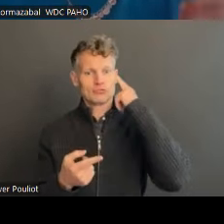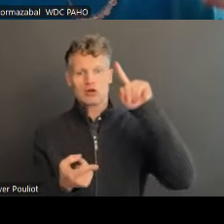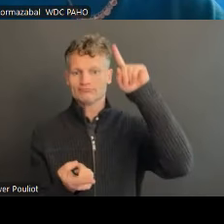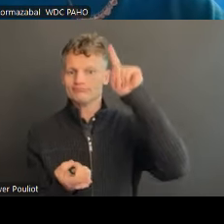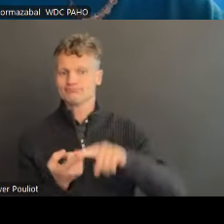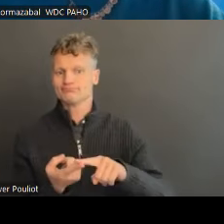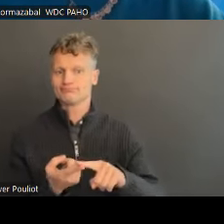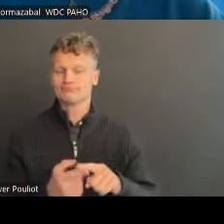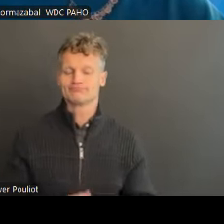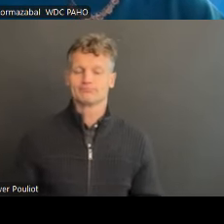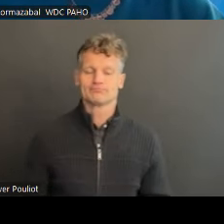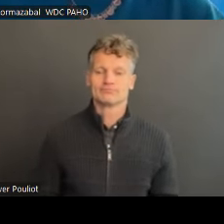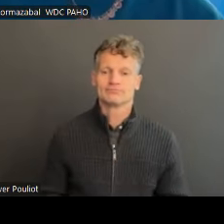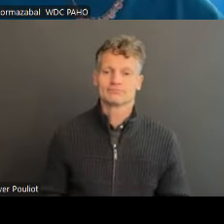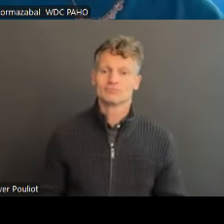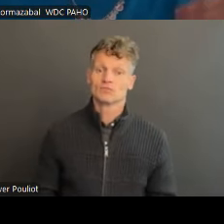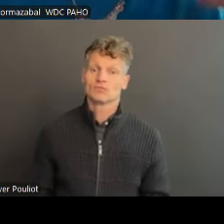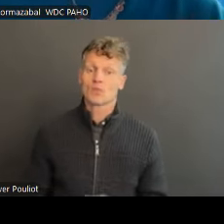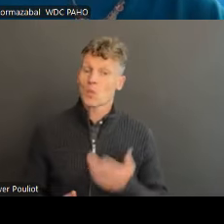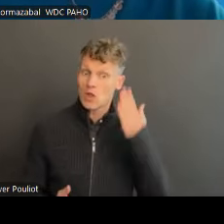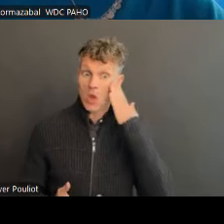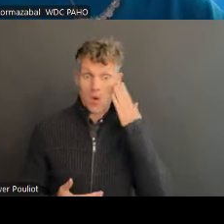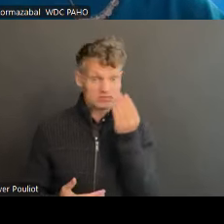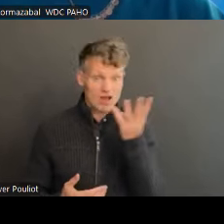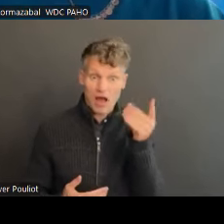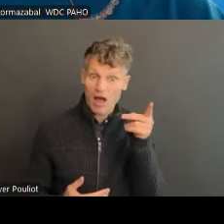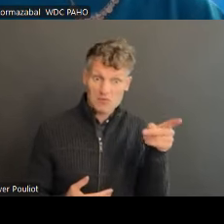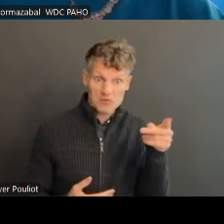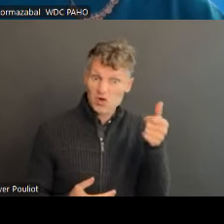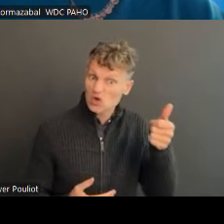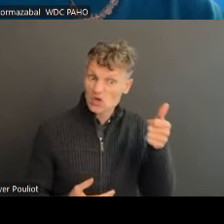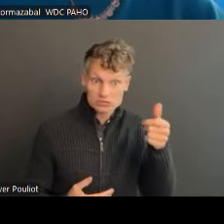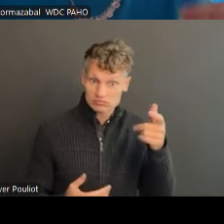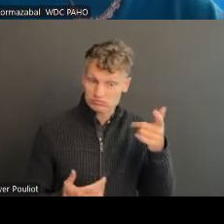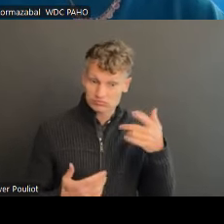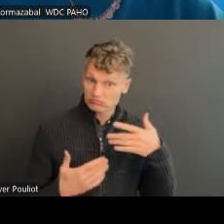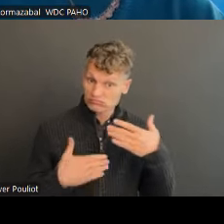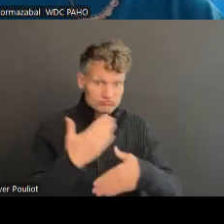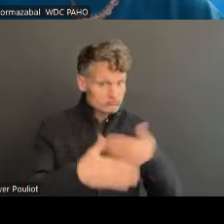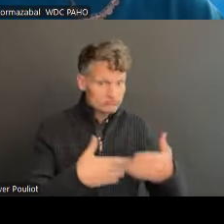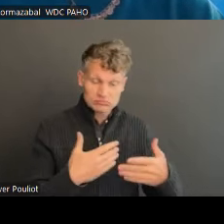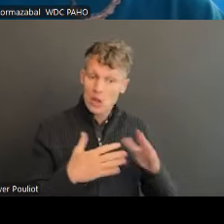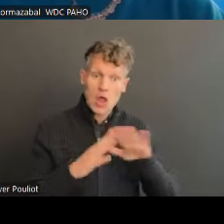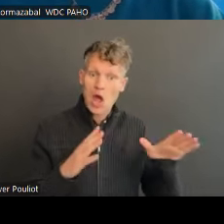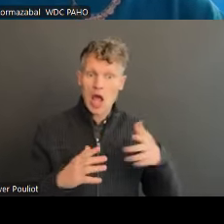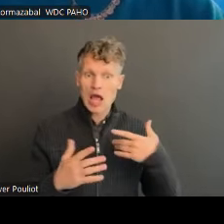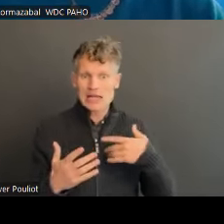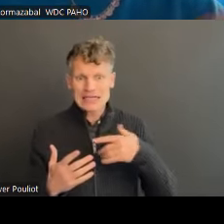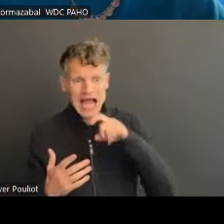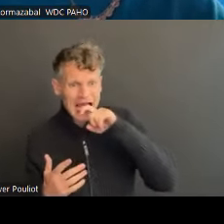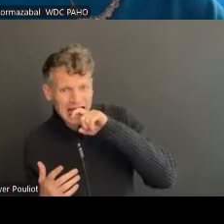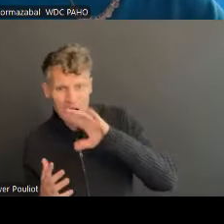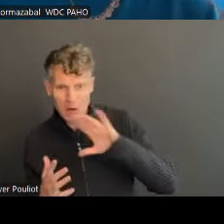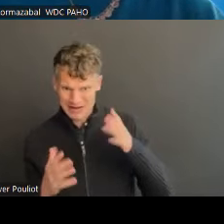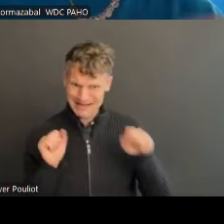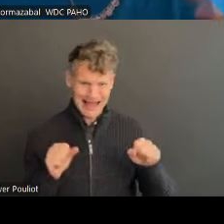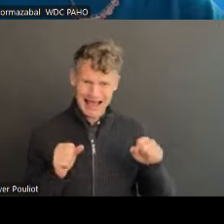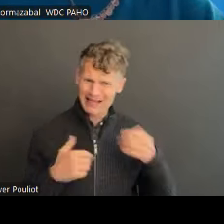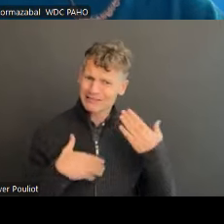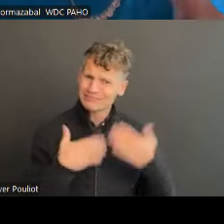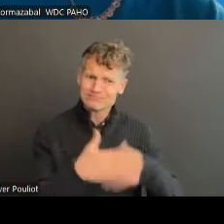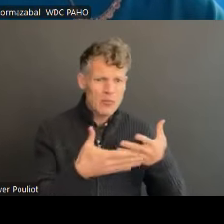results, immediate results, we know what conditions we're working in, we know what the psychosocial factors are, we recognize the comorbidities,